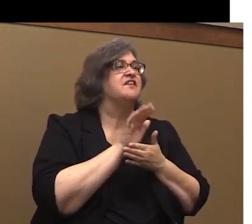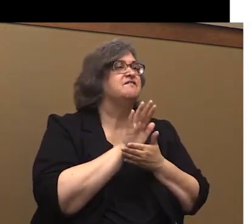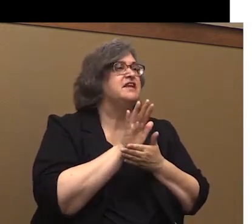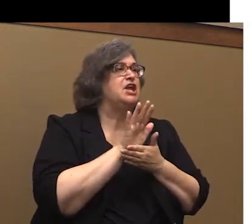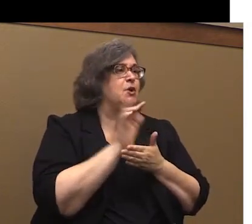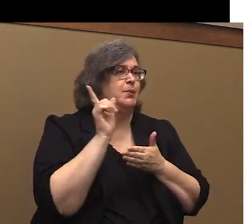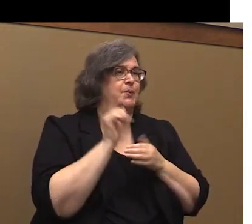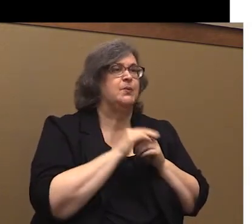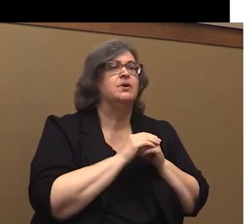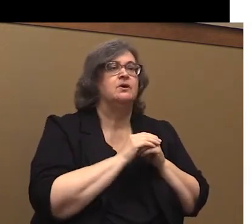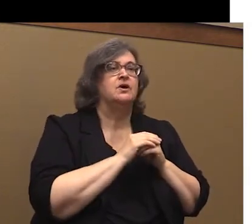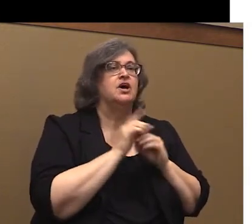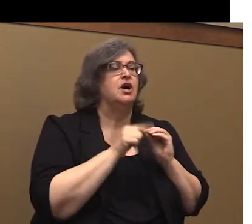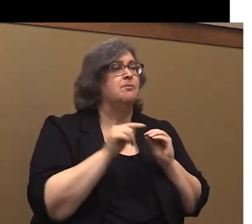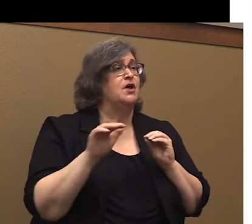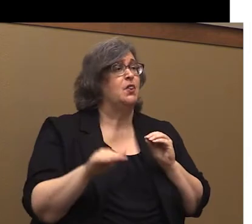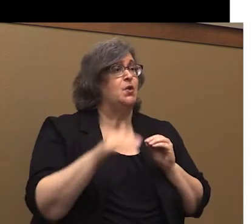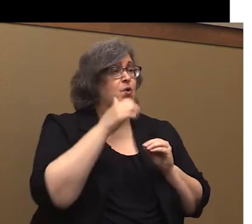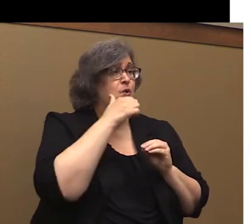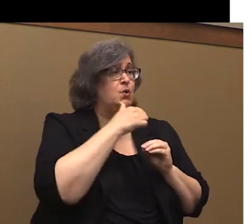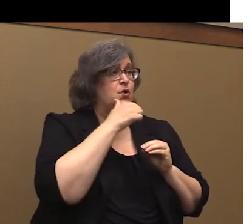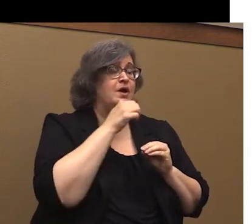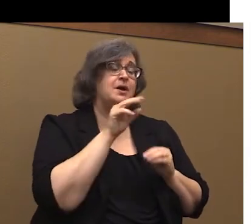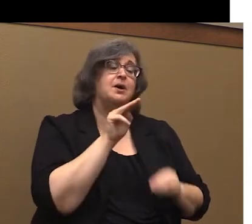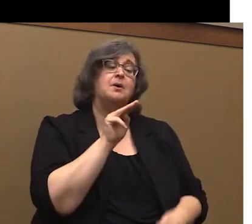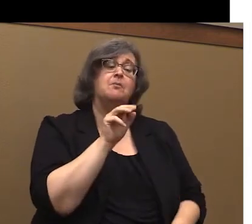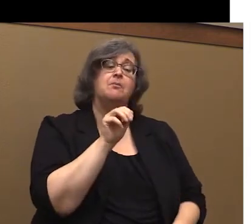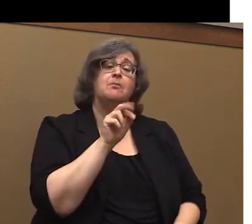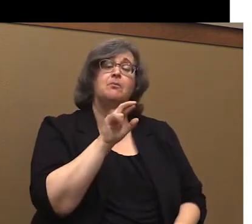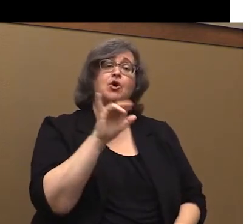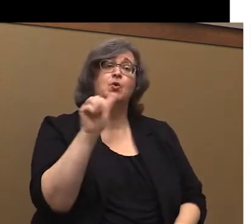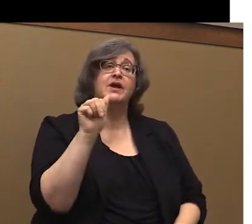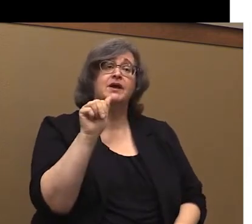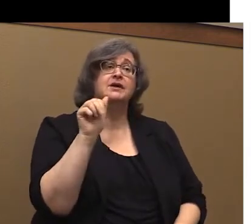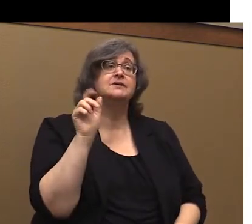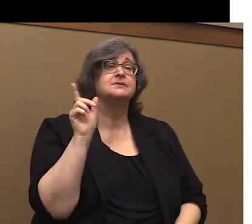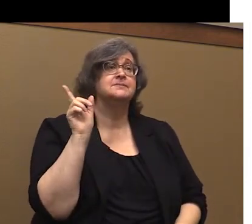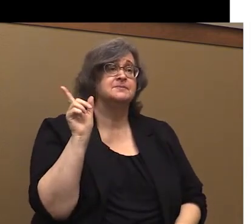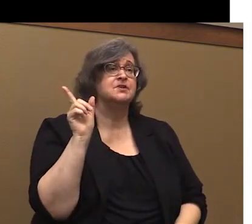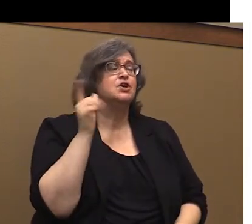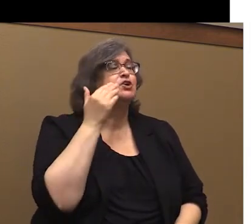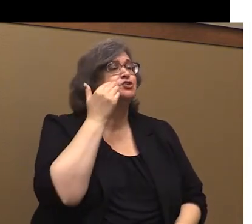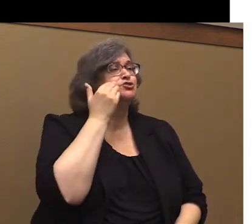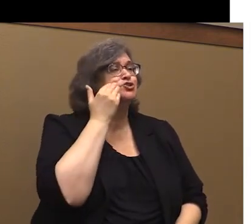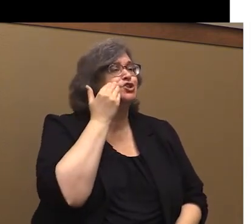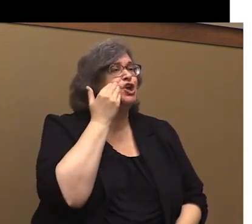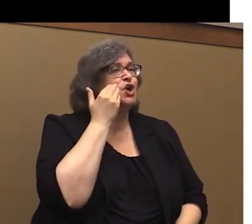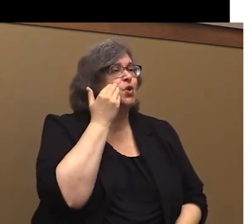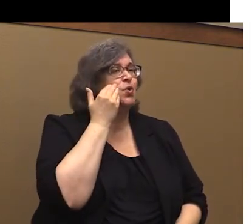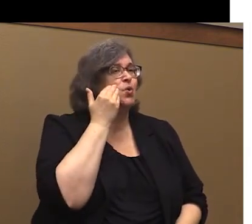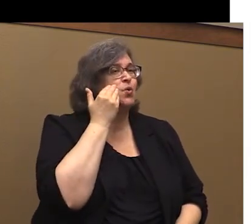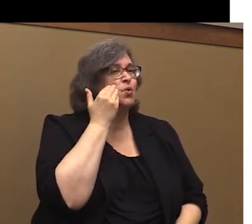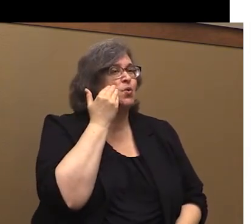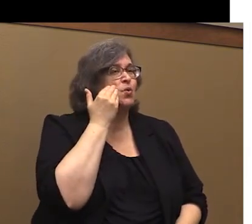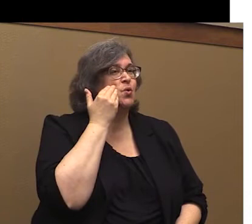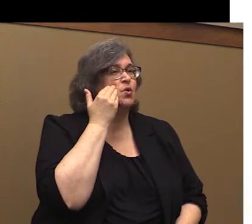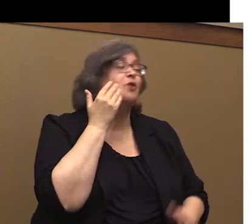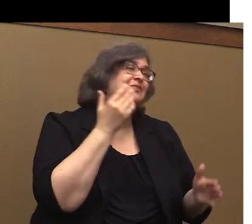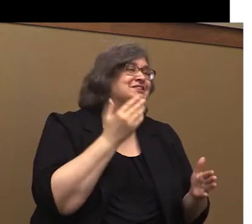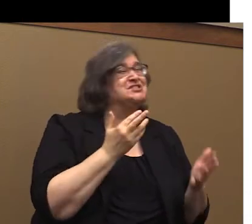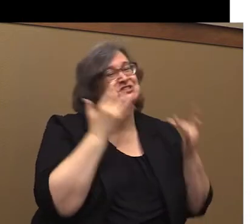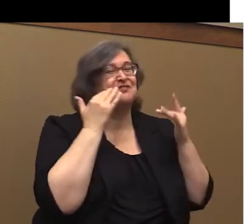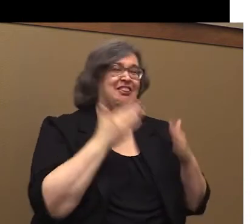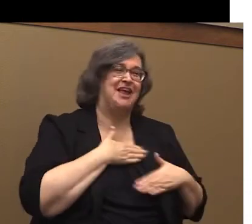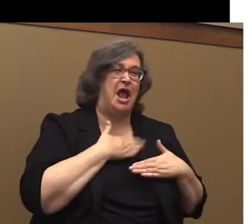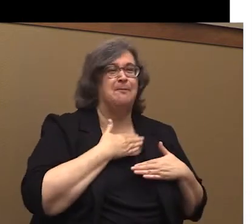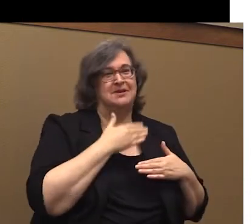video about this little girl, Maria, and she knows, she's a